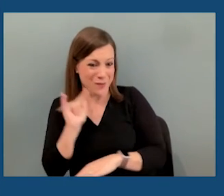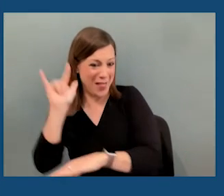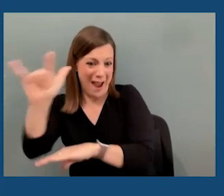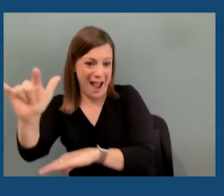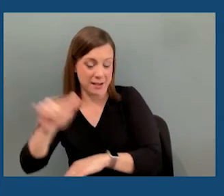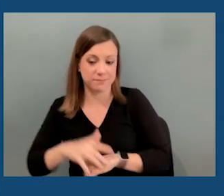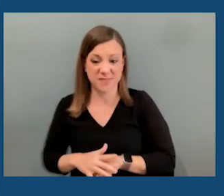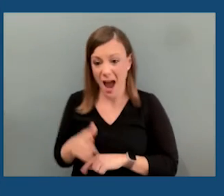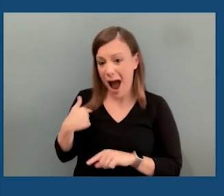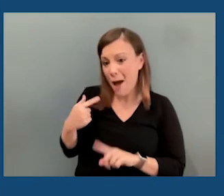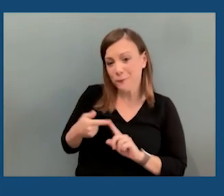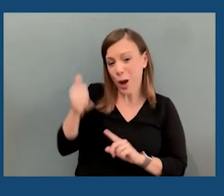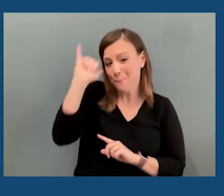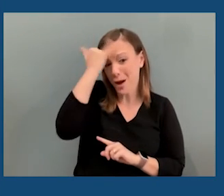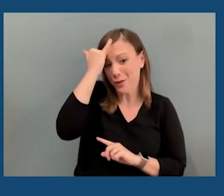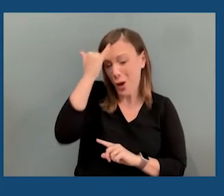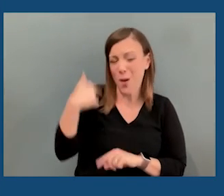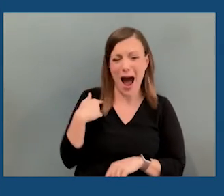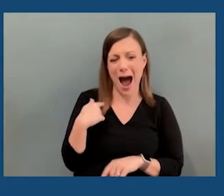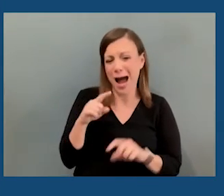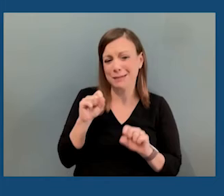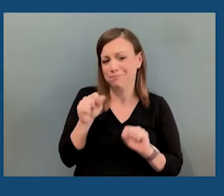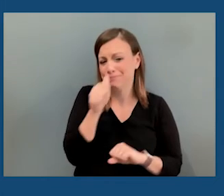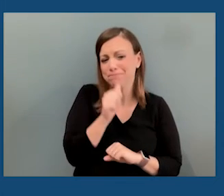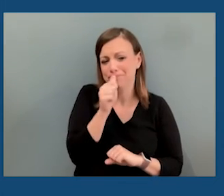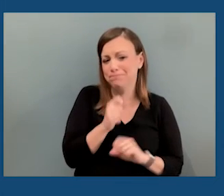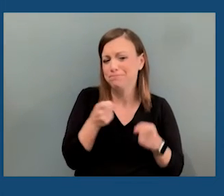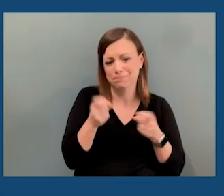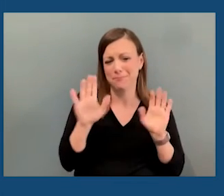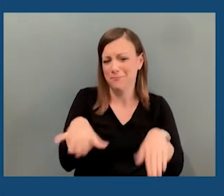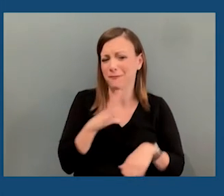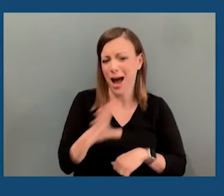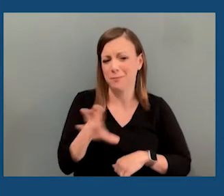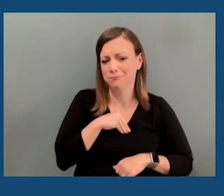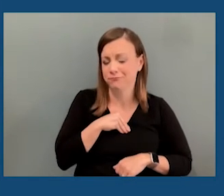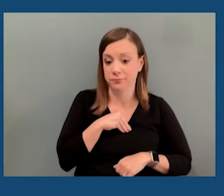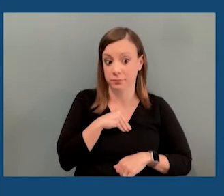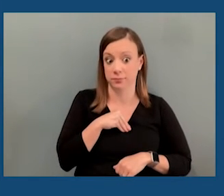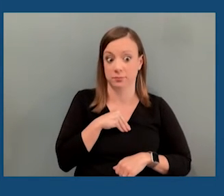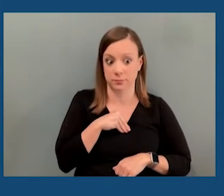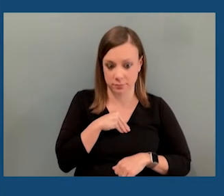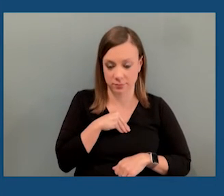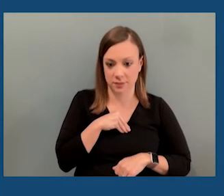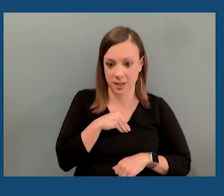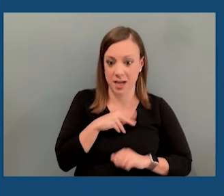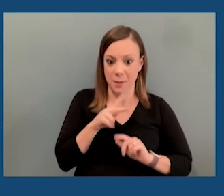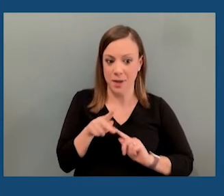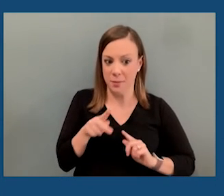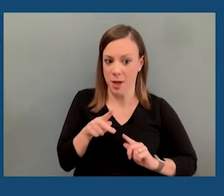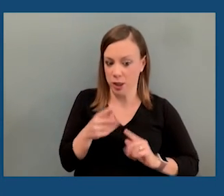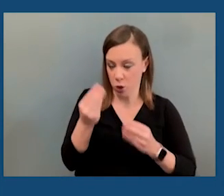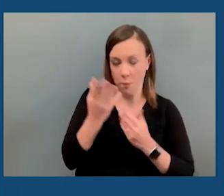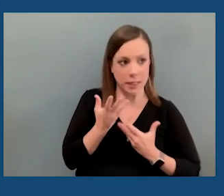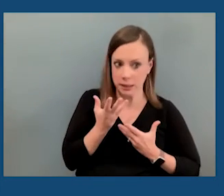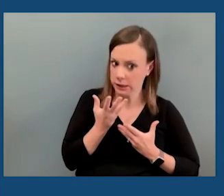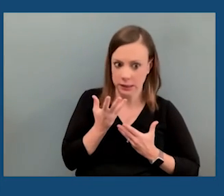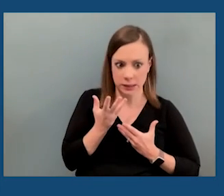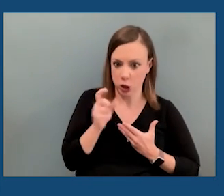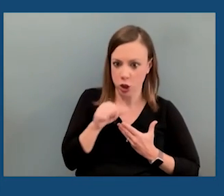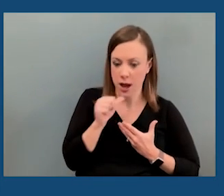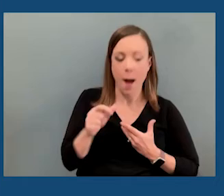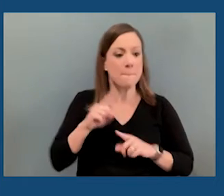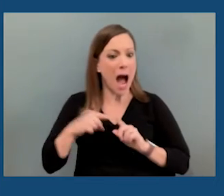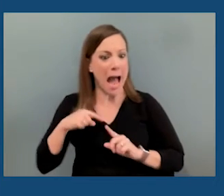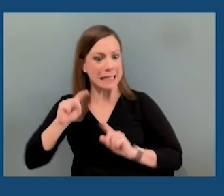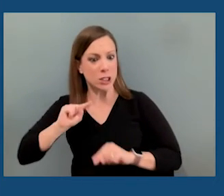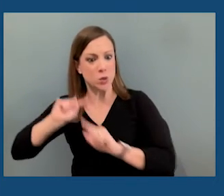Buffalo. I can handle a blizzard. I'll go anyhow, against a lot of people's advice. I don't do that anymore. But I could not miss this meeting. He came all